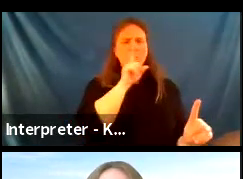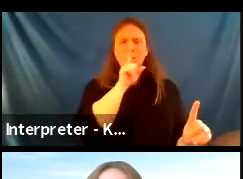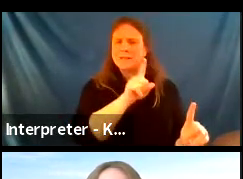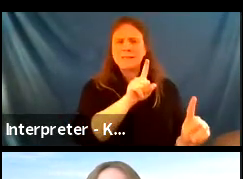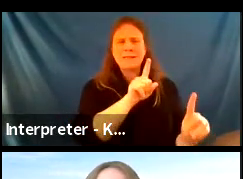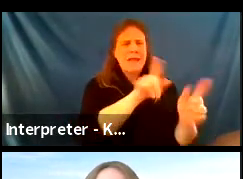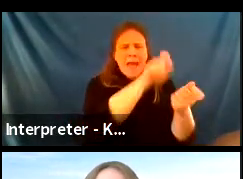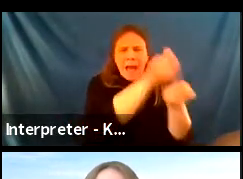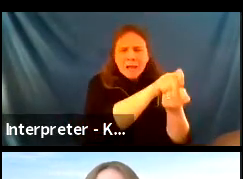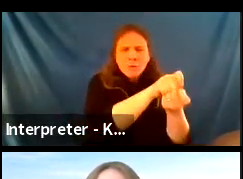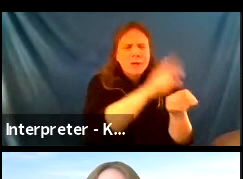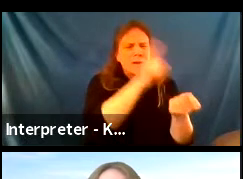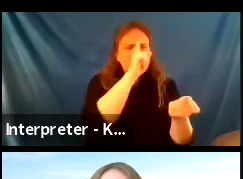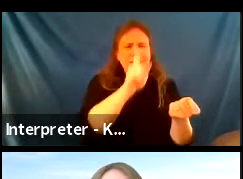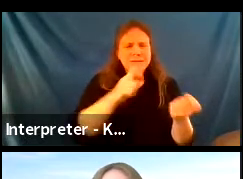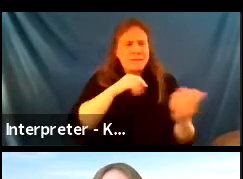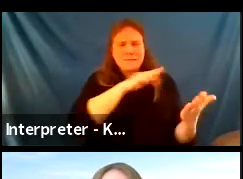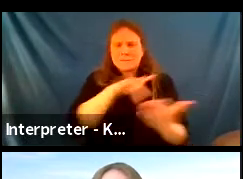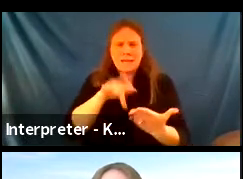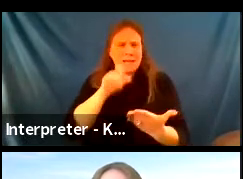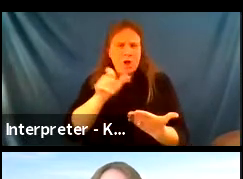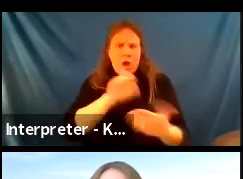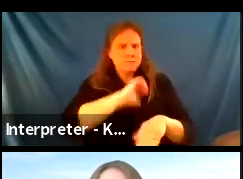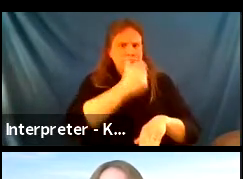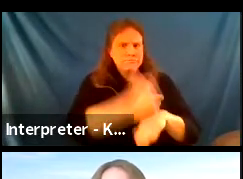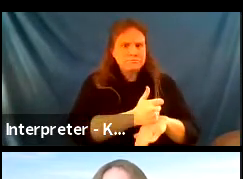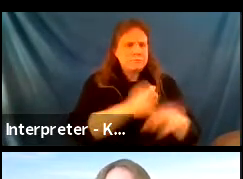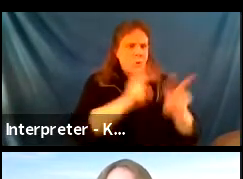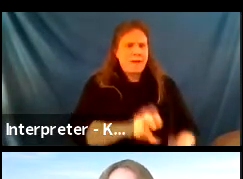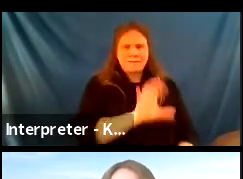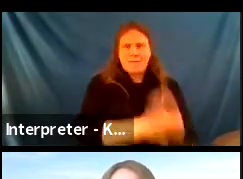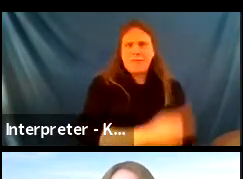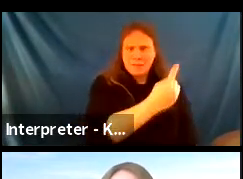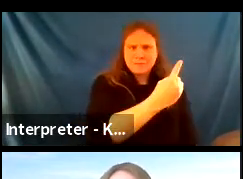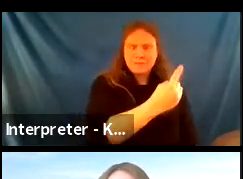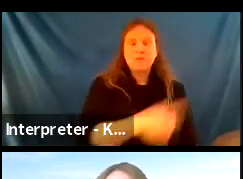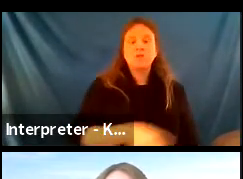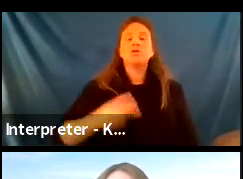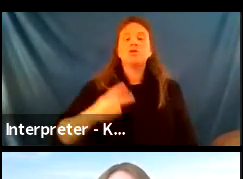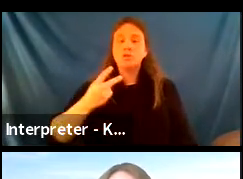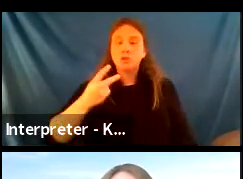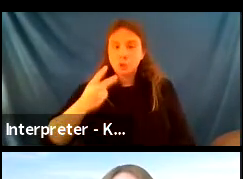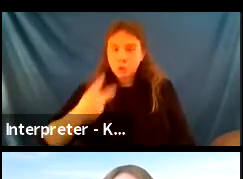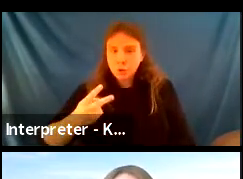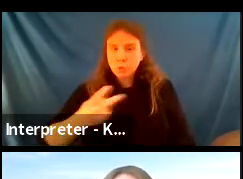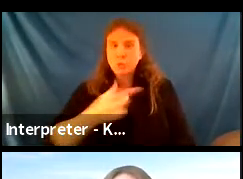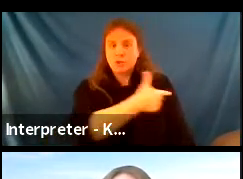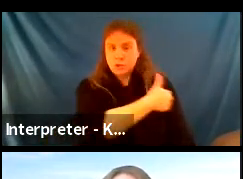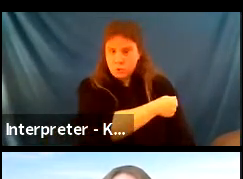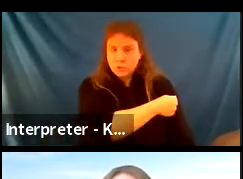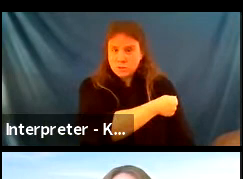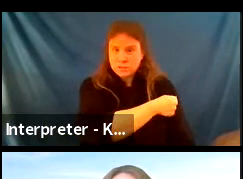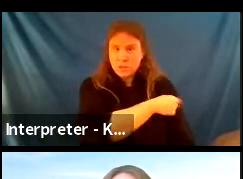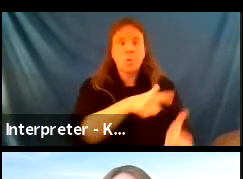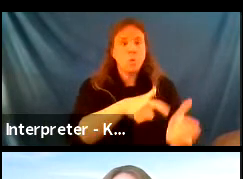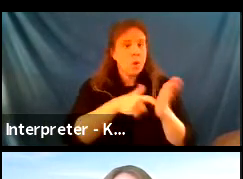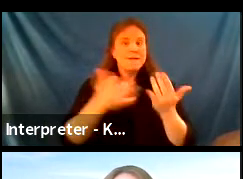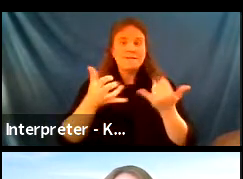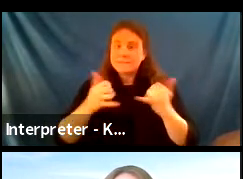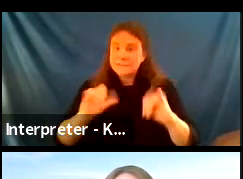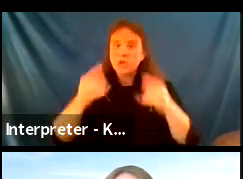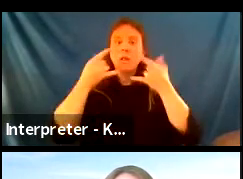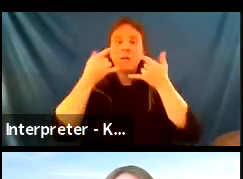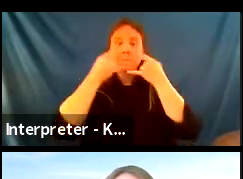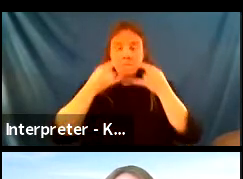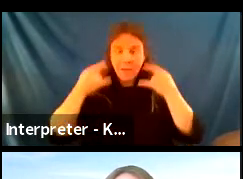that. Even after 2 doses, much less after 1, people still need to mask and follow social